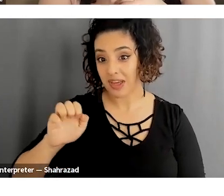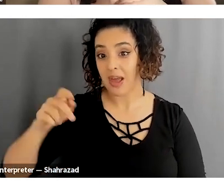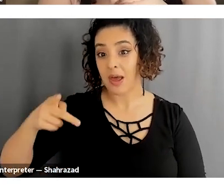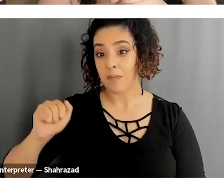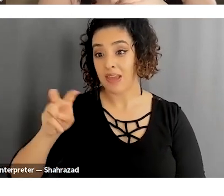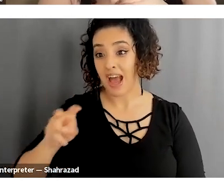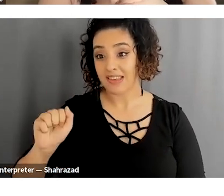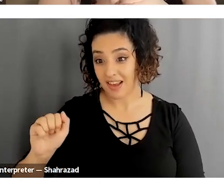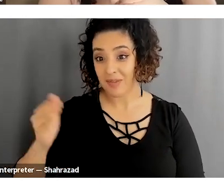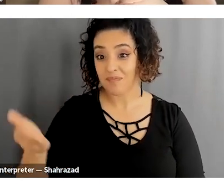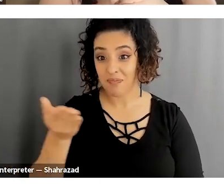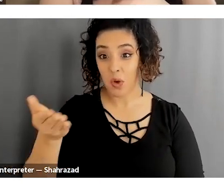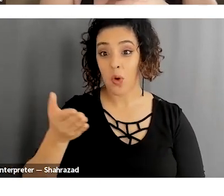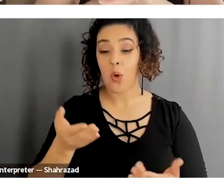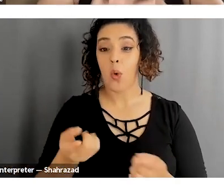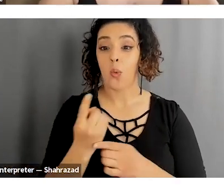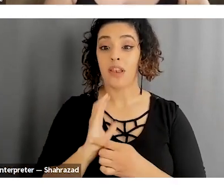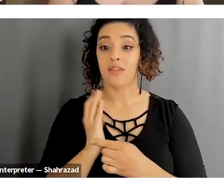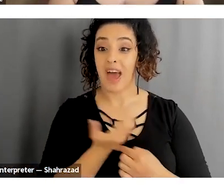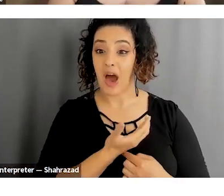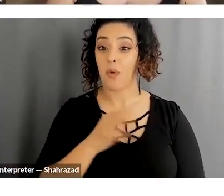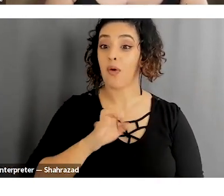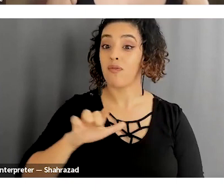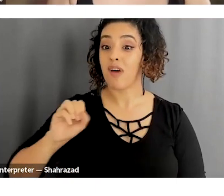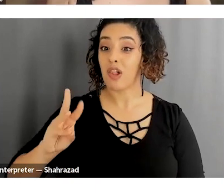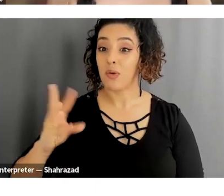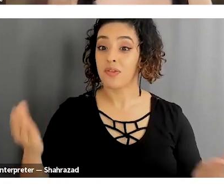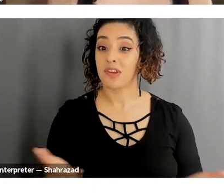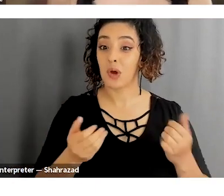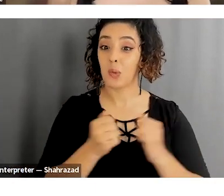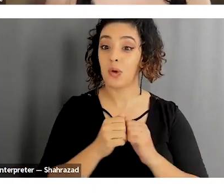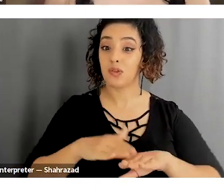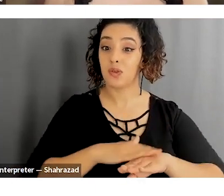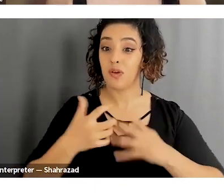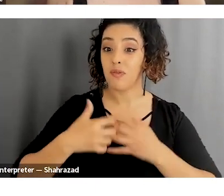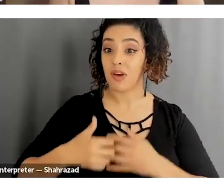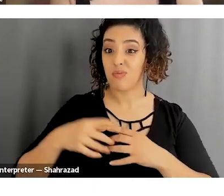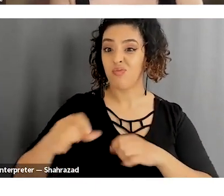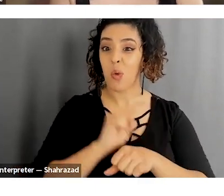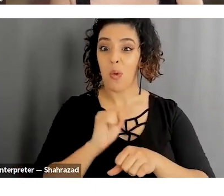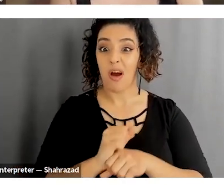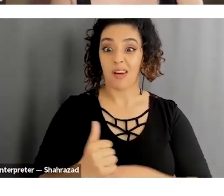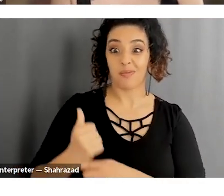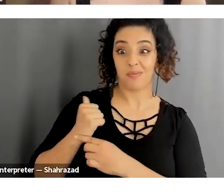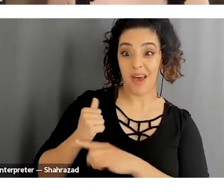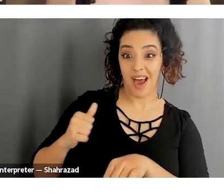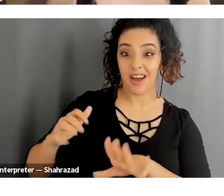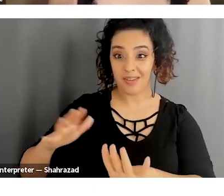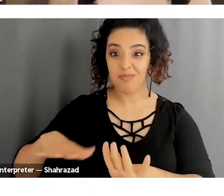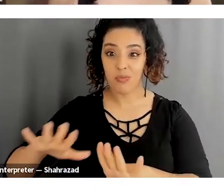Factory. Cara has been sort of working behind the scenes in the Slow Factory